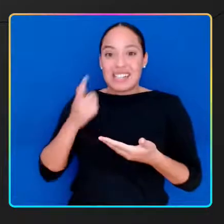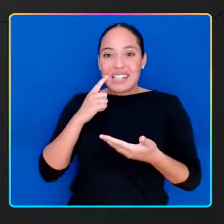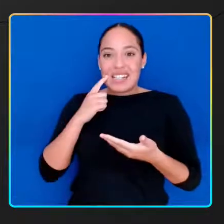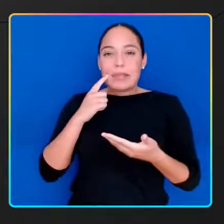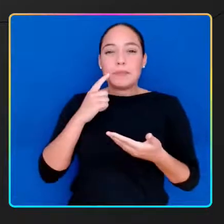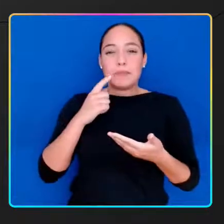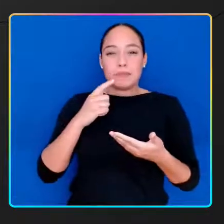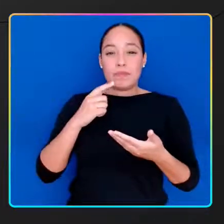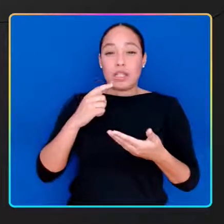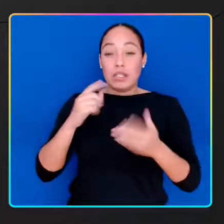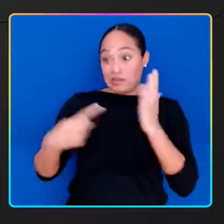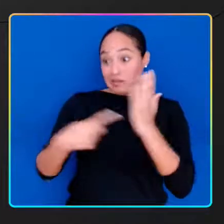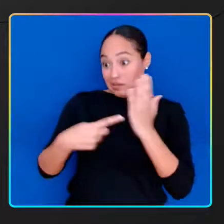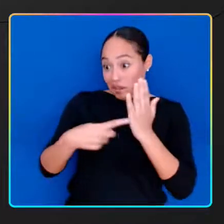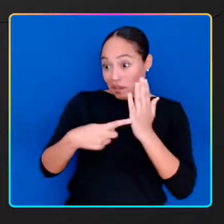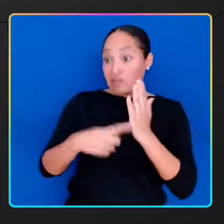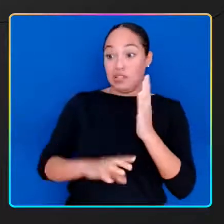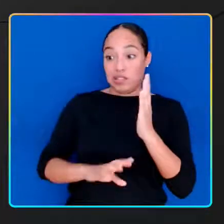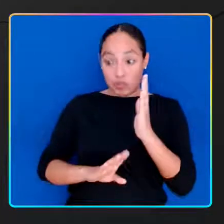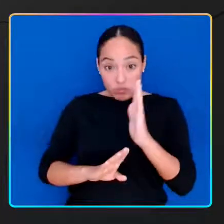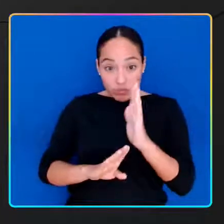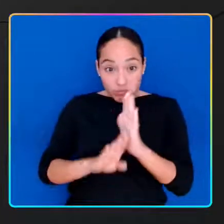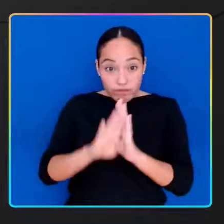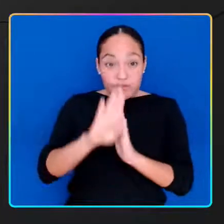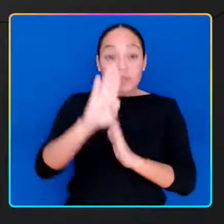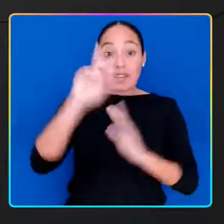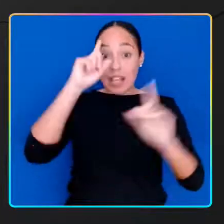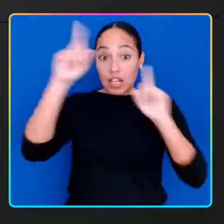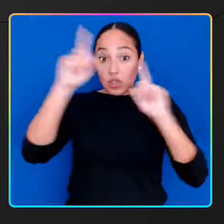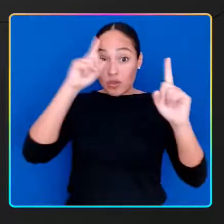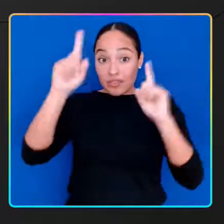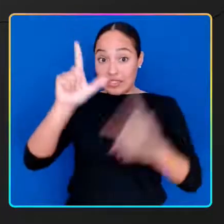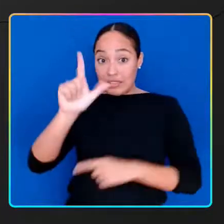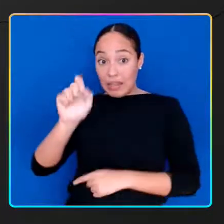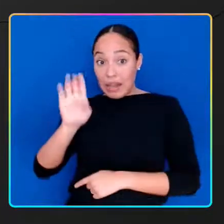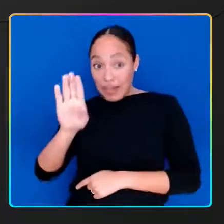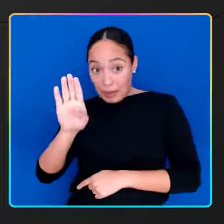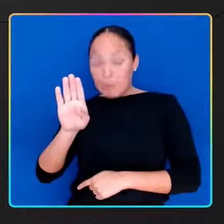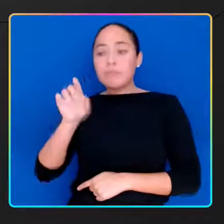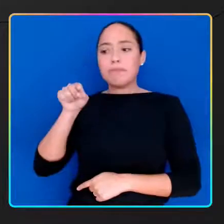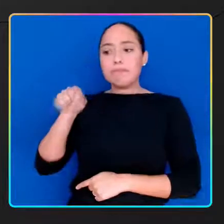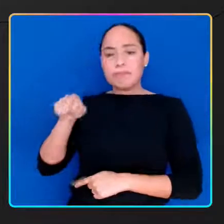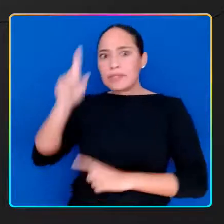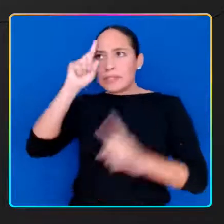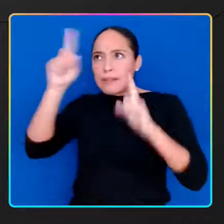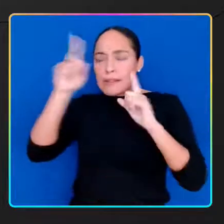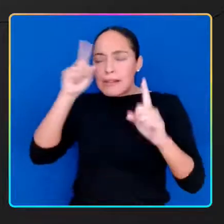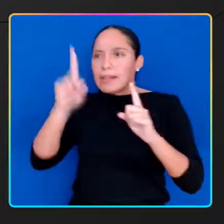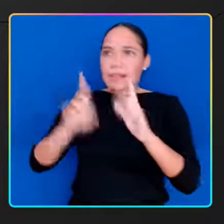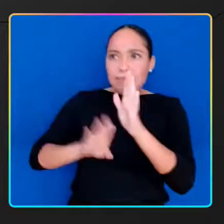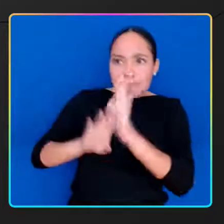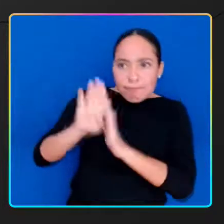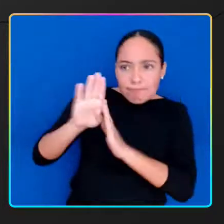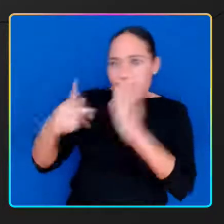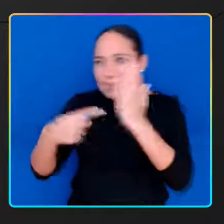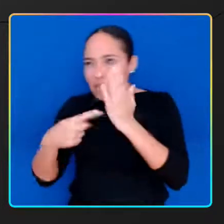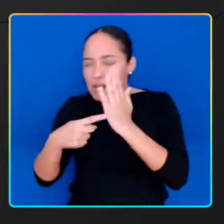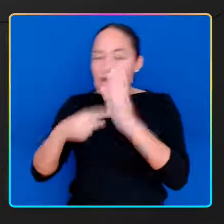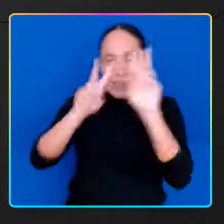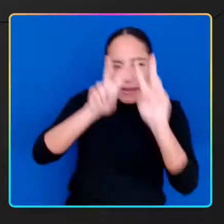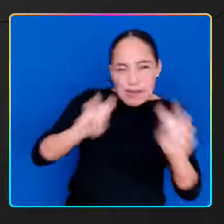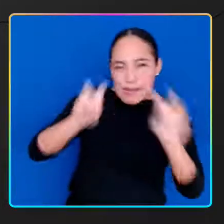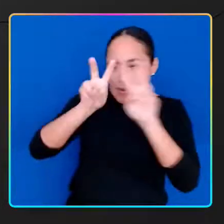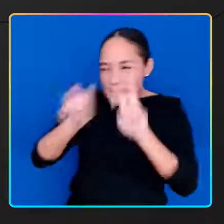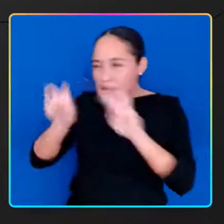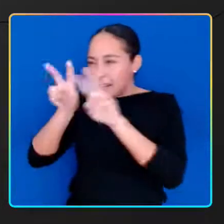prototype and design what sports services can be next. Wonderful. Goodness me, so many things